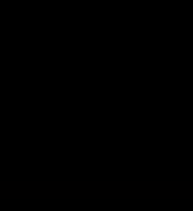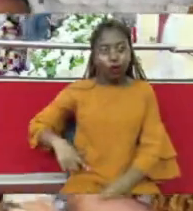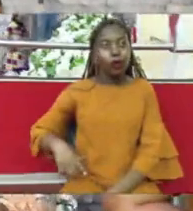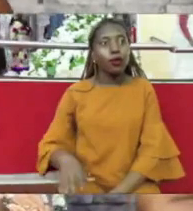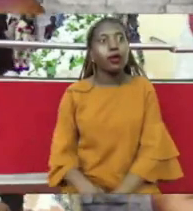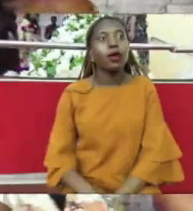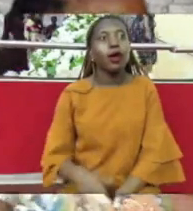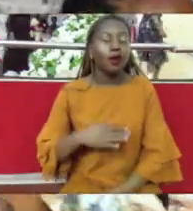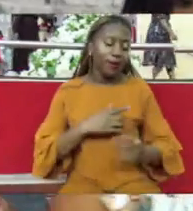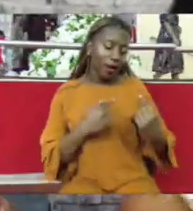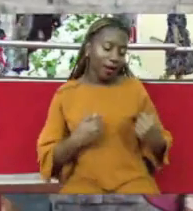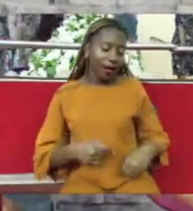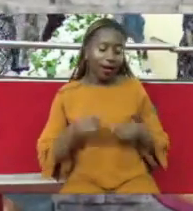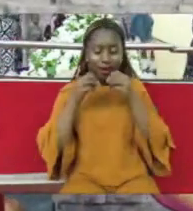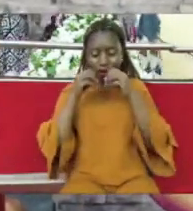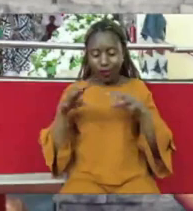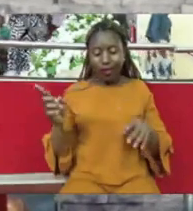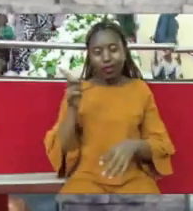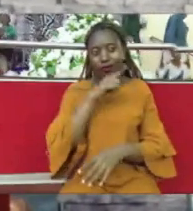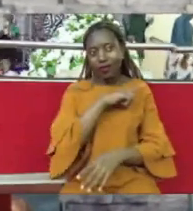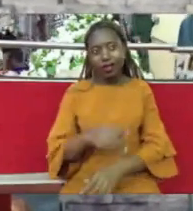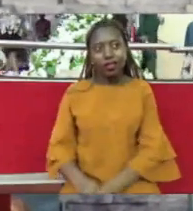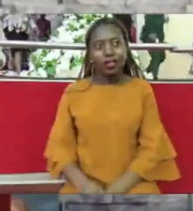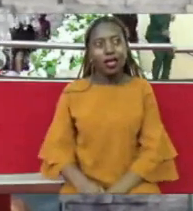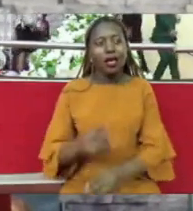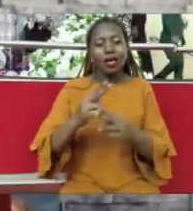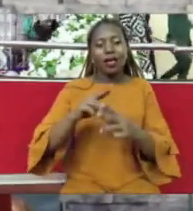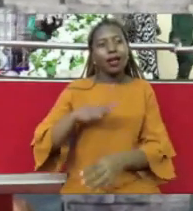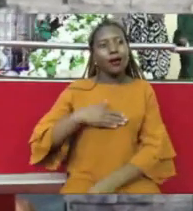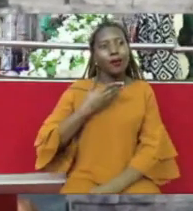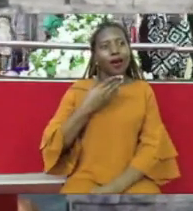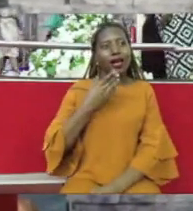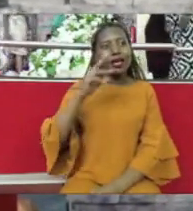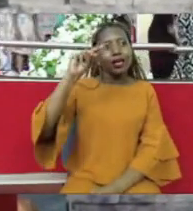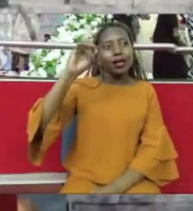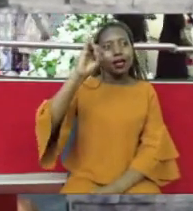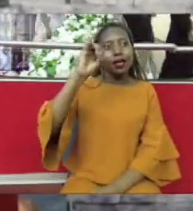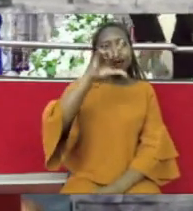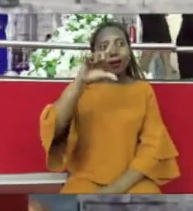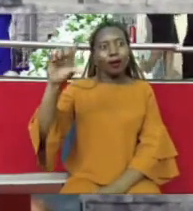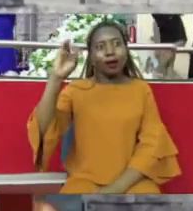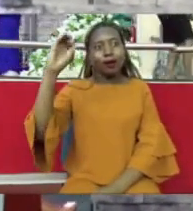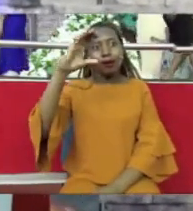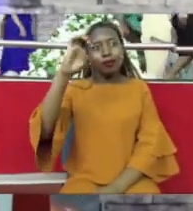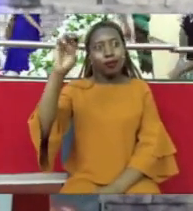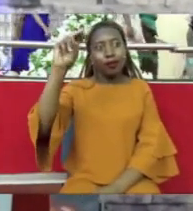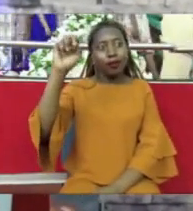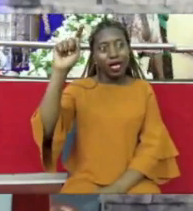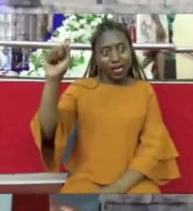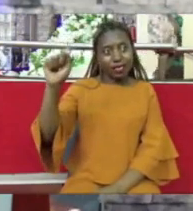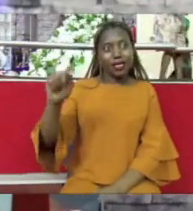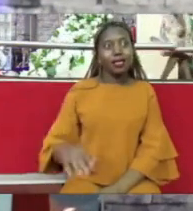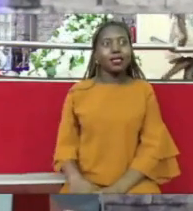My heart is blessed. Moyo wangu umebarikiwa. My name is Millicent Kaunda. Jina langu ni Millicent Kaunda. I take this opportunity